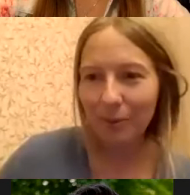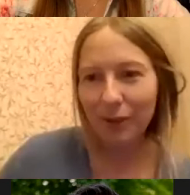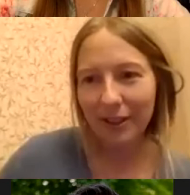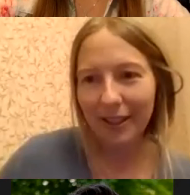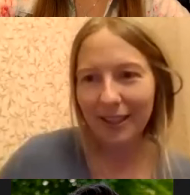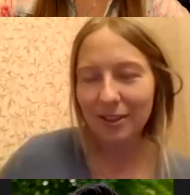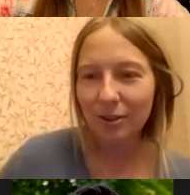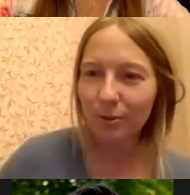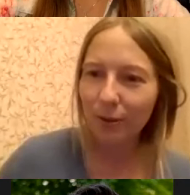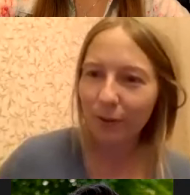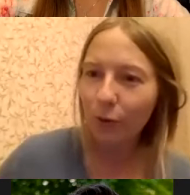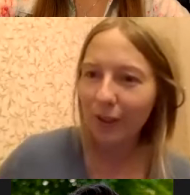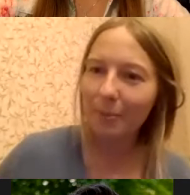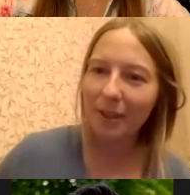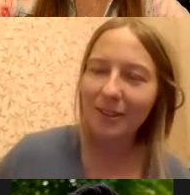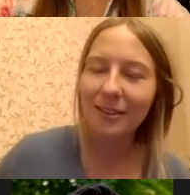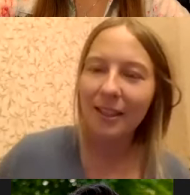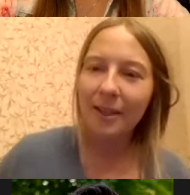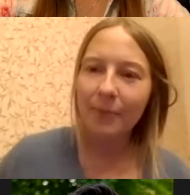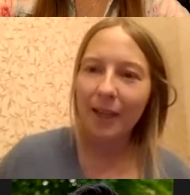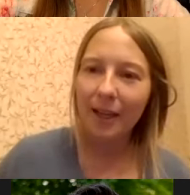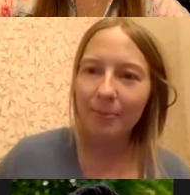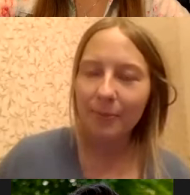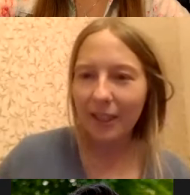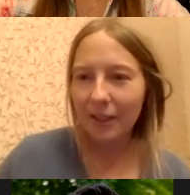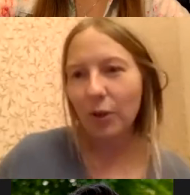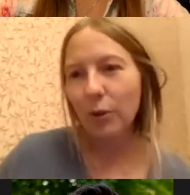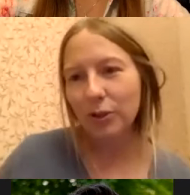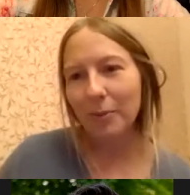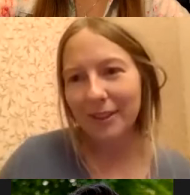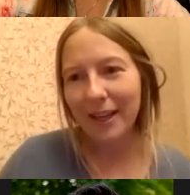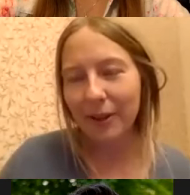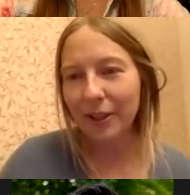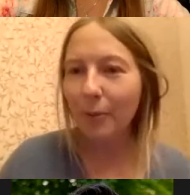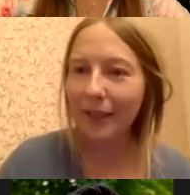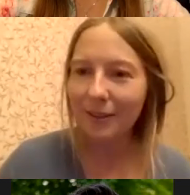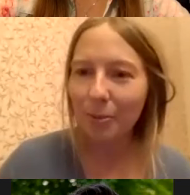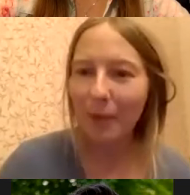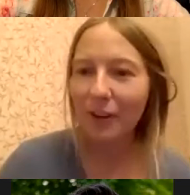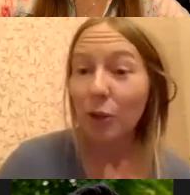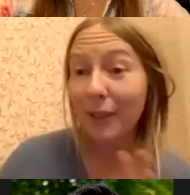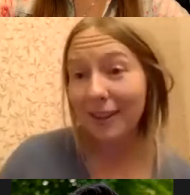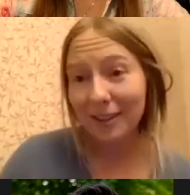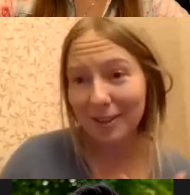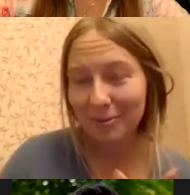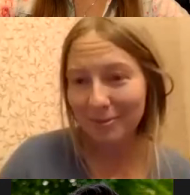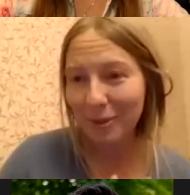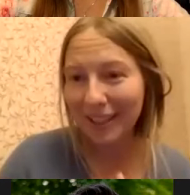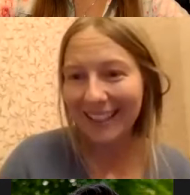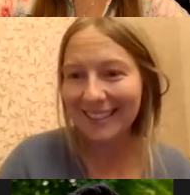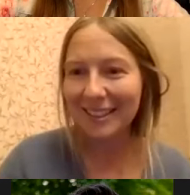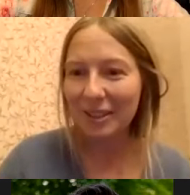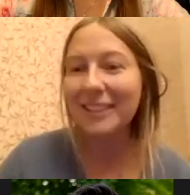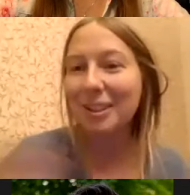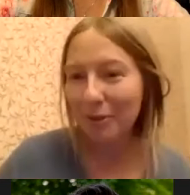Malaglia work into the fovea? Because kind of in a cone-dominant area, you might feel that you need the